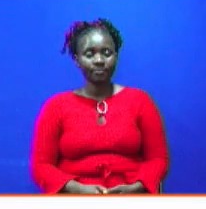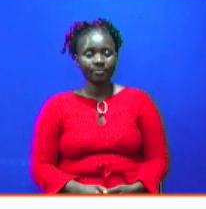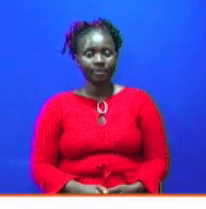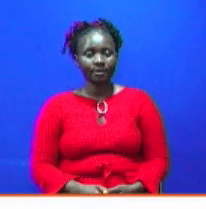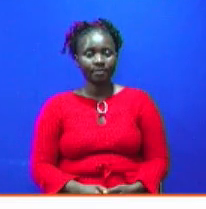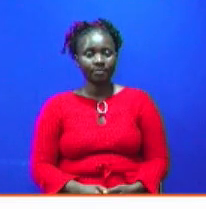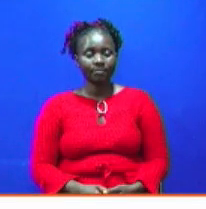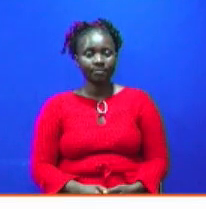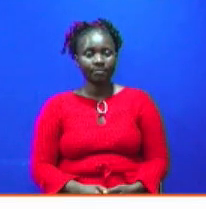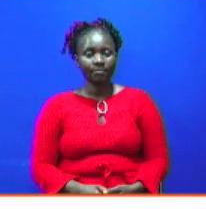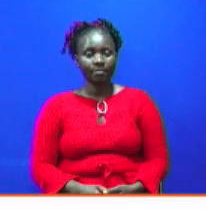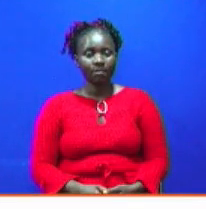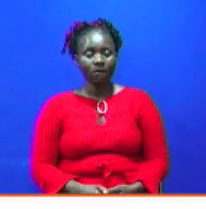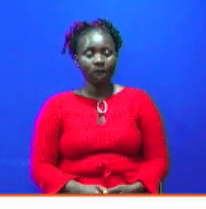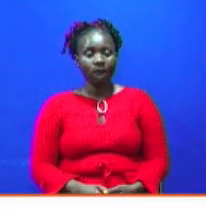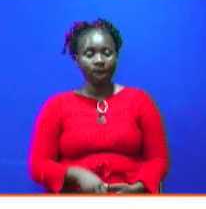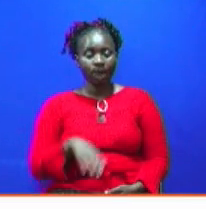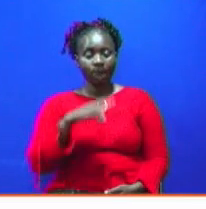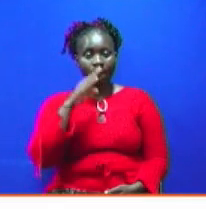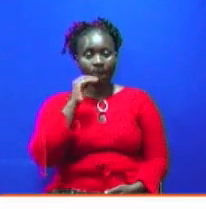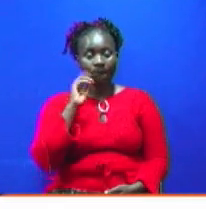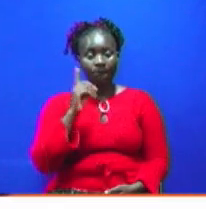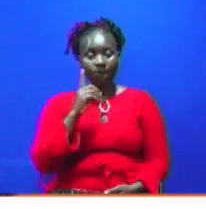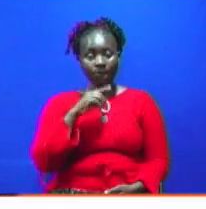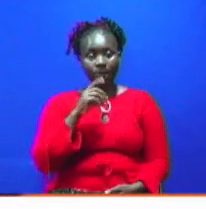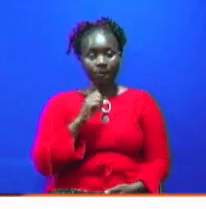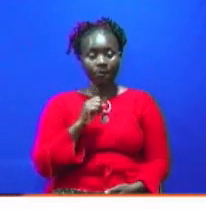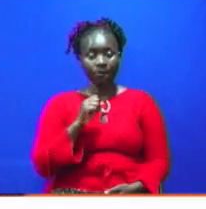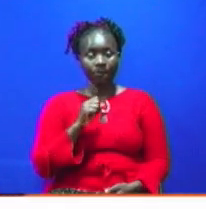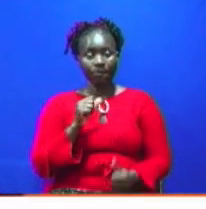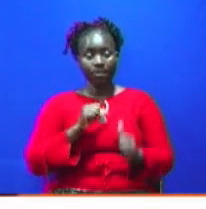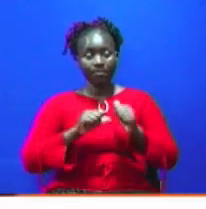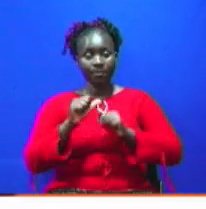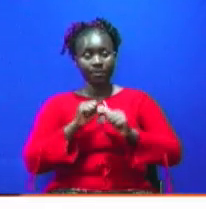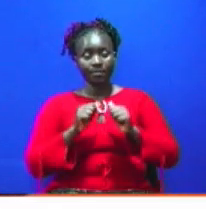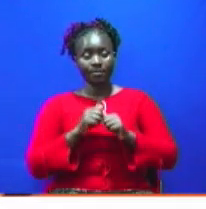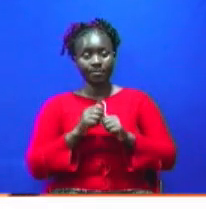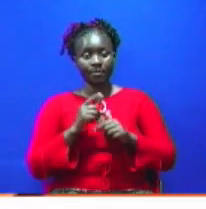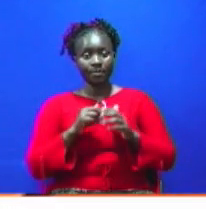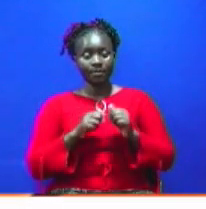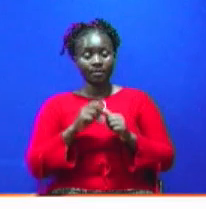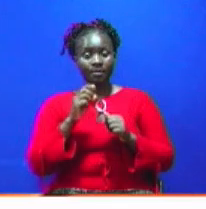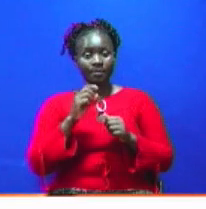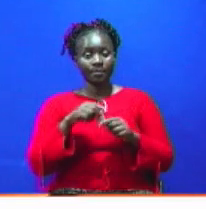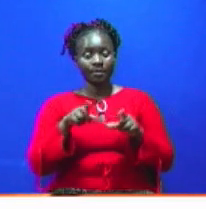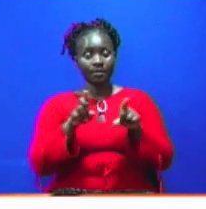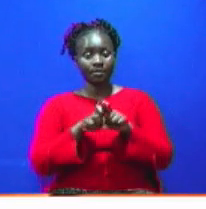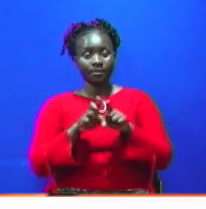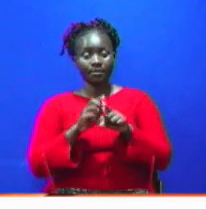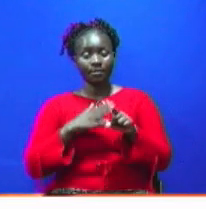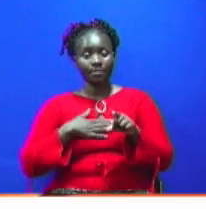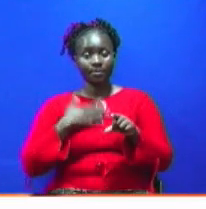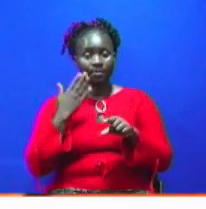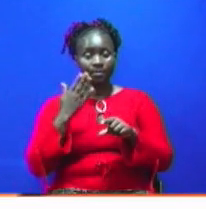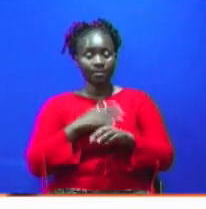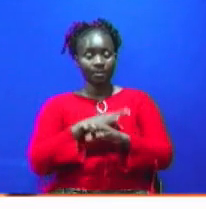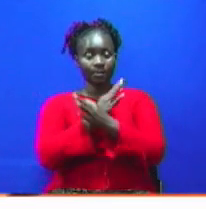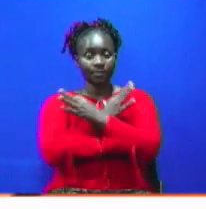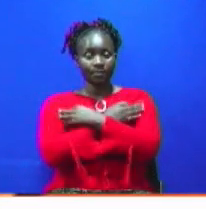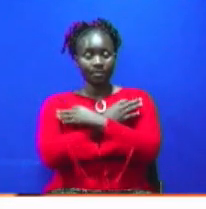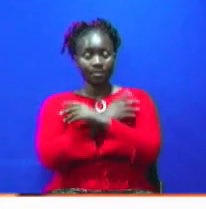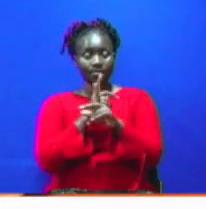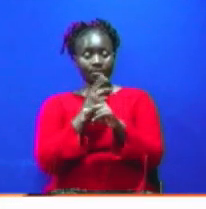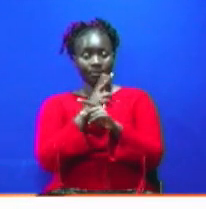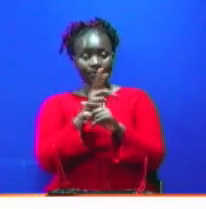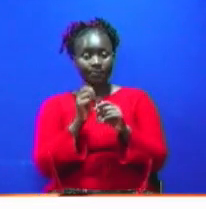Who is the minister that is for public participation? Dr. Ndemo is also my good friend. But